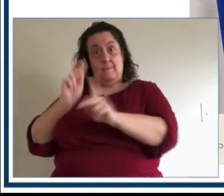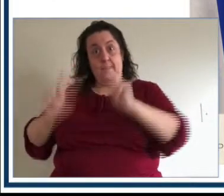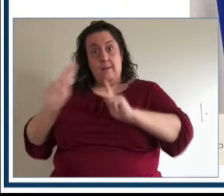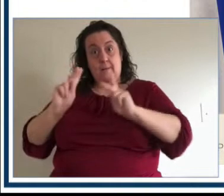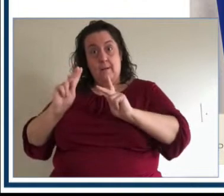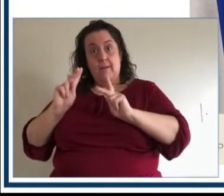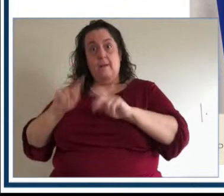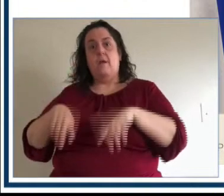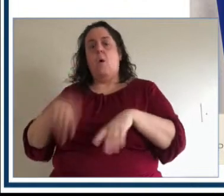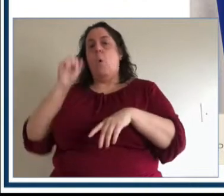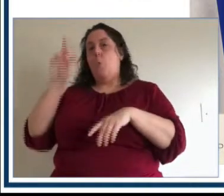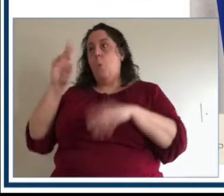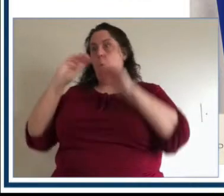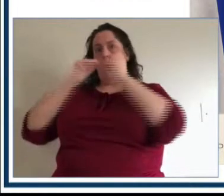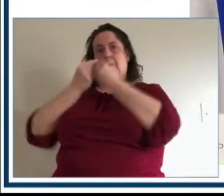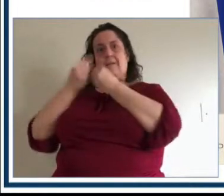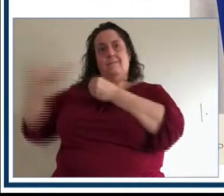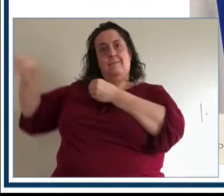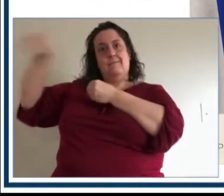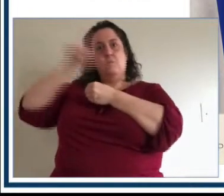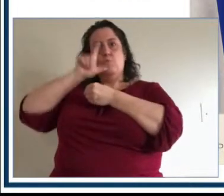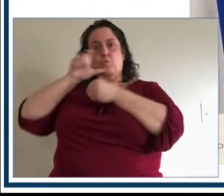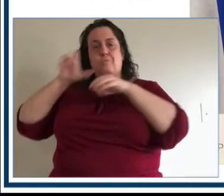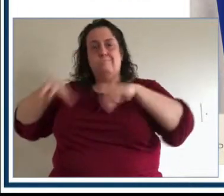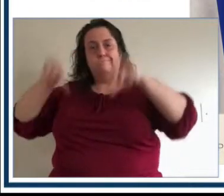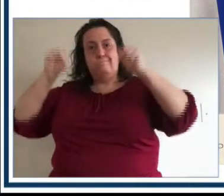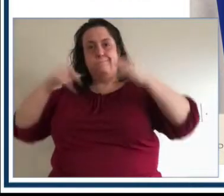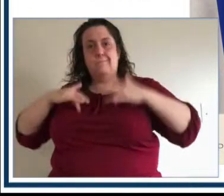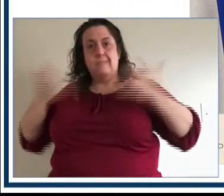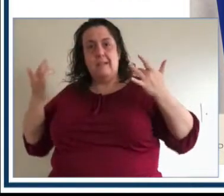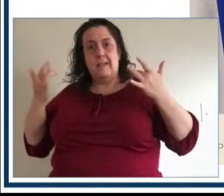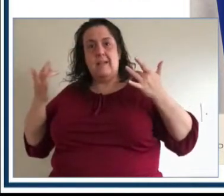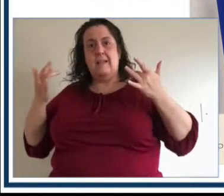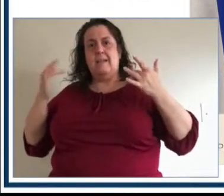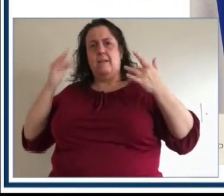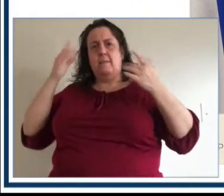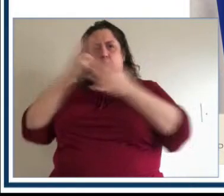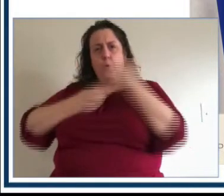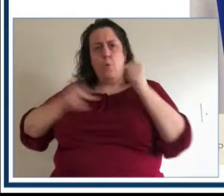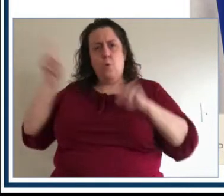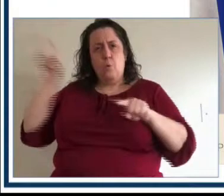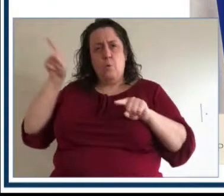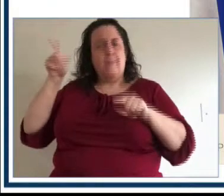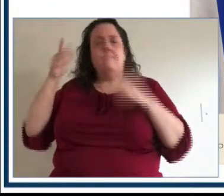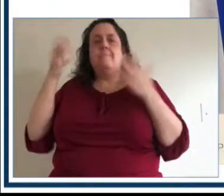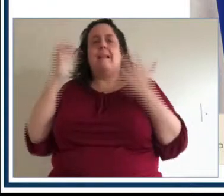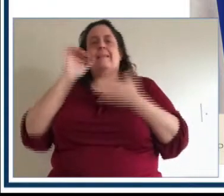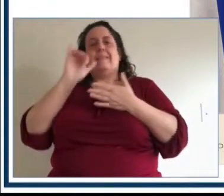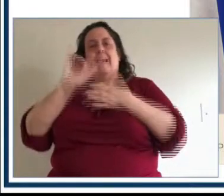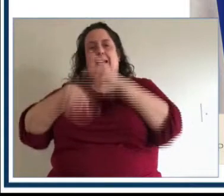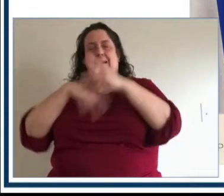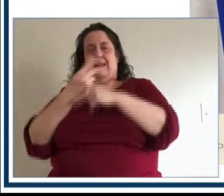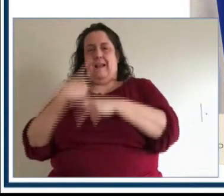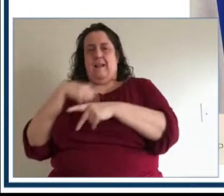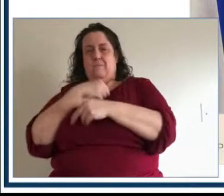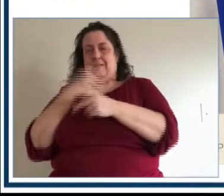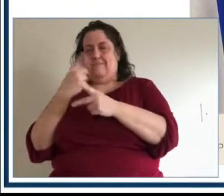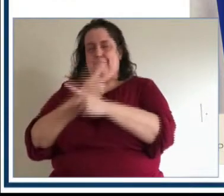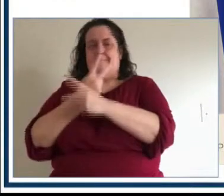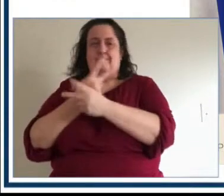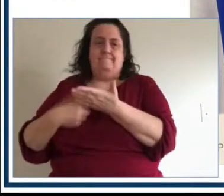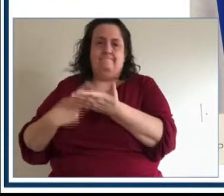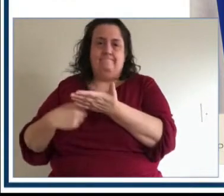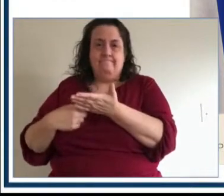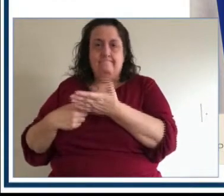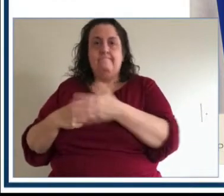or the organizer, or is it just the organizer? So these are the types of questions that we're looking into. So if